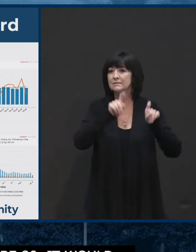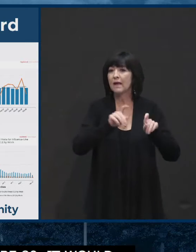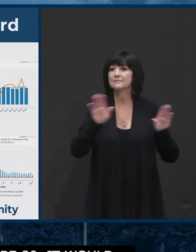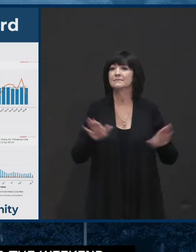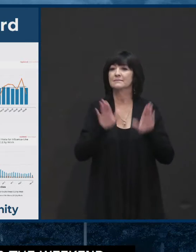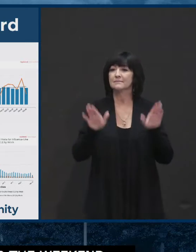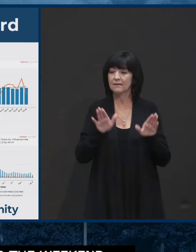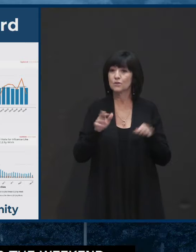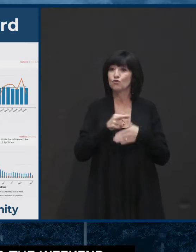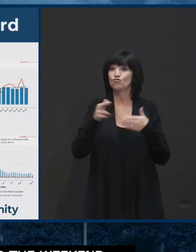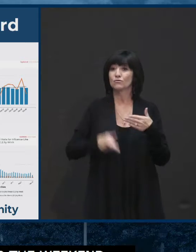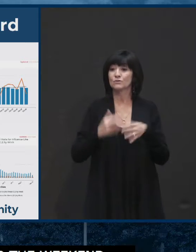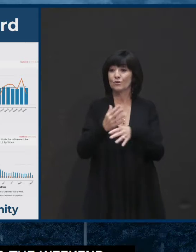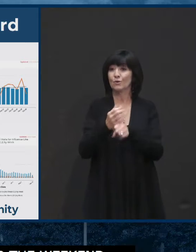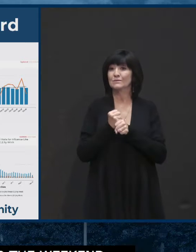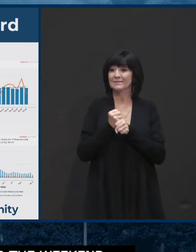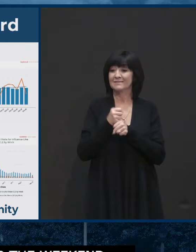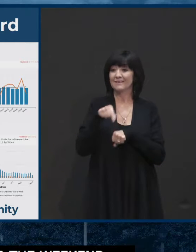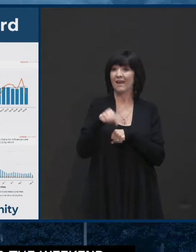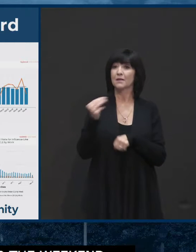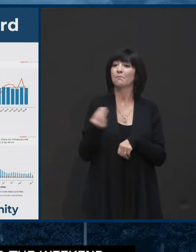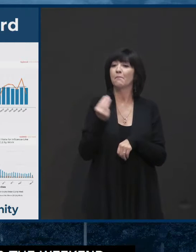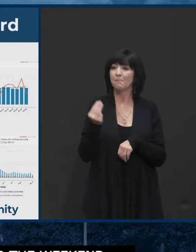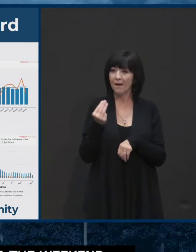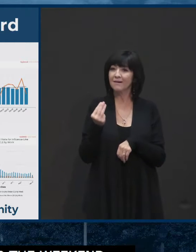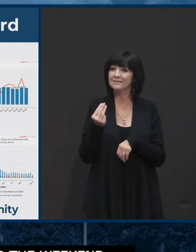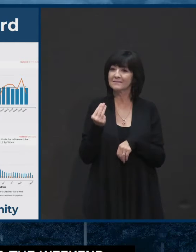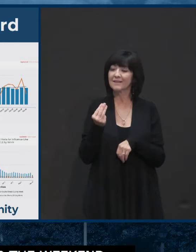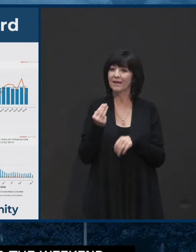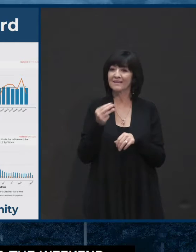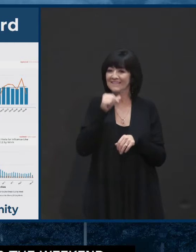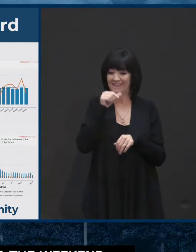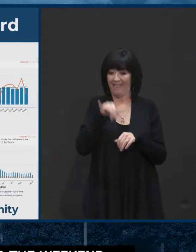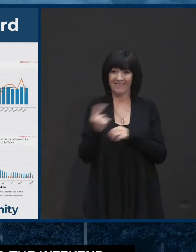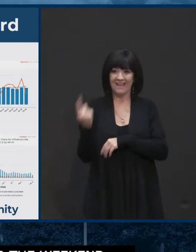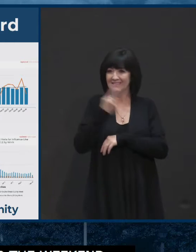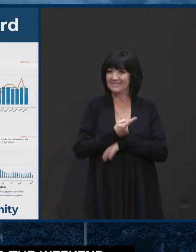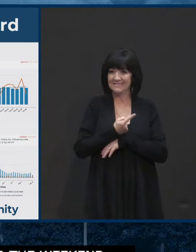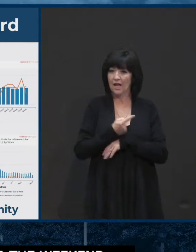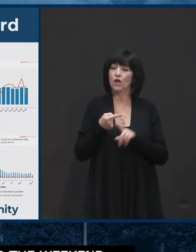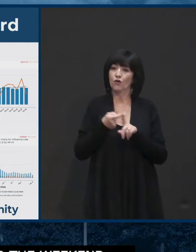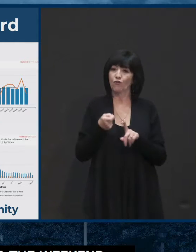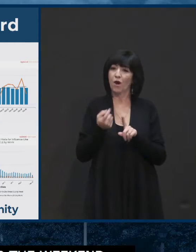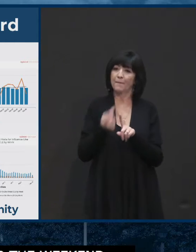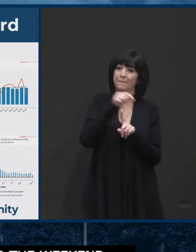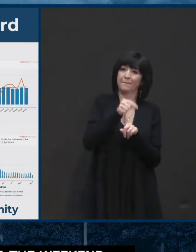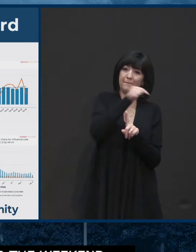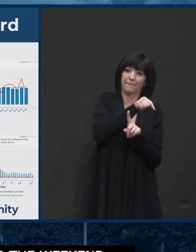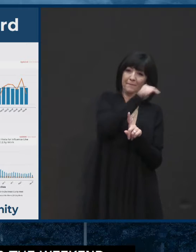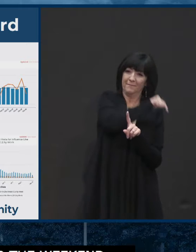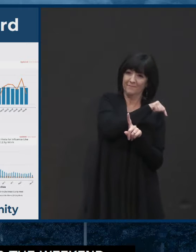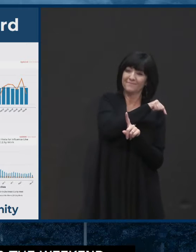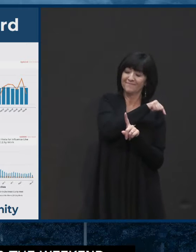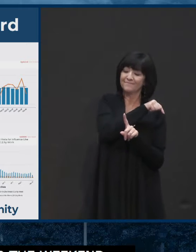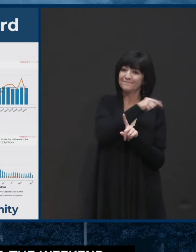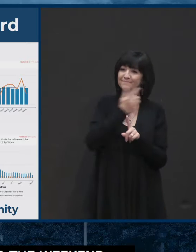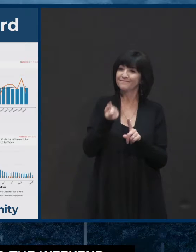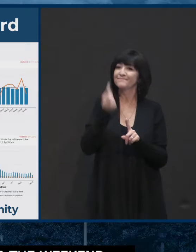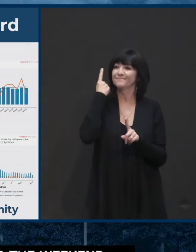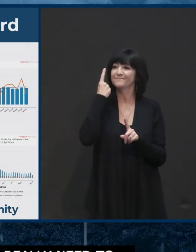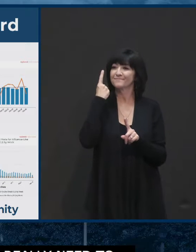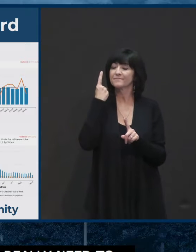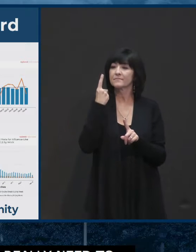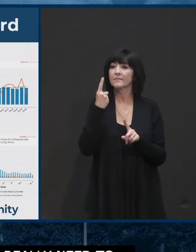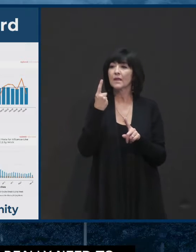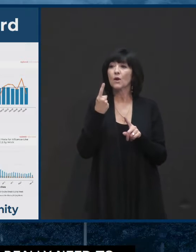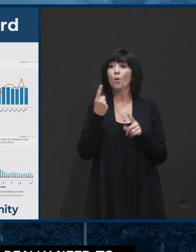to keep track of the 7-day moving average there. It's pretty flat, as you can see, but again, at a level